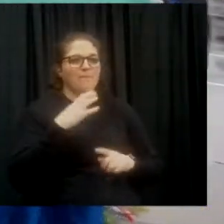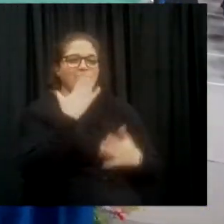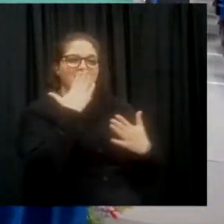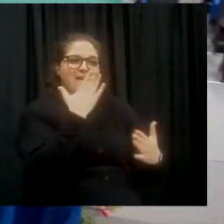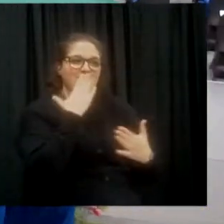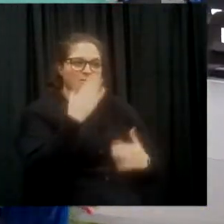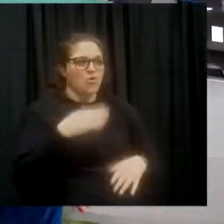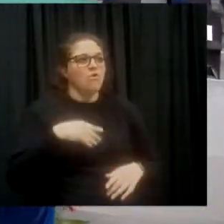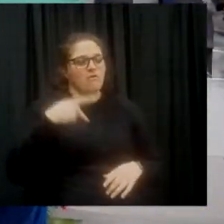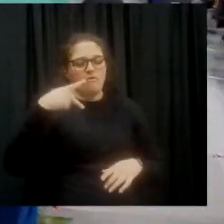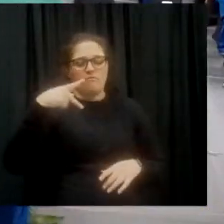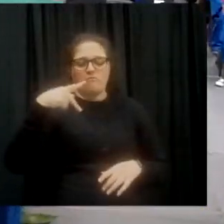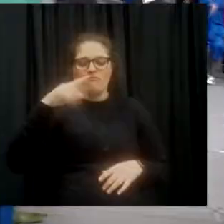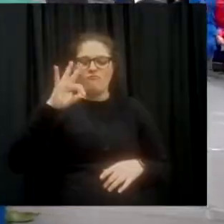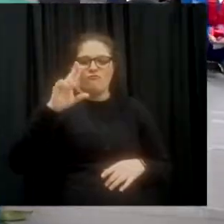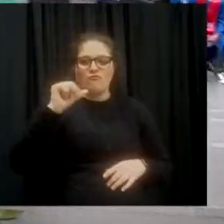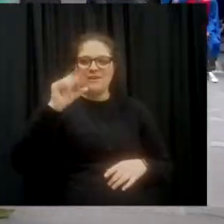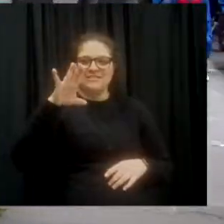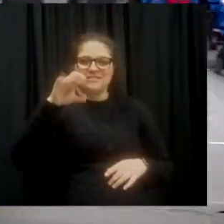Panu.